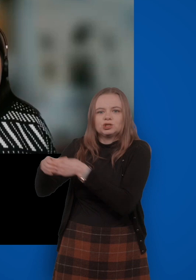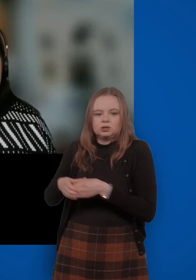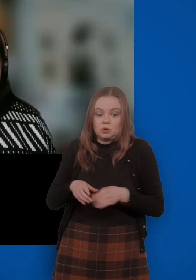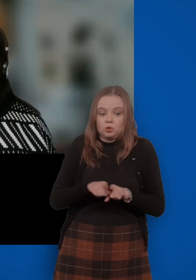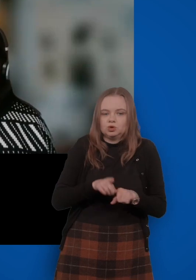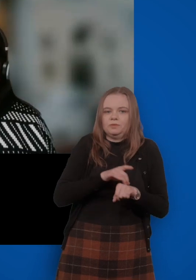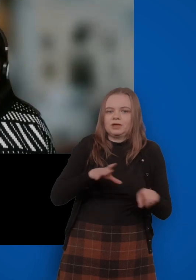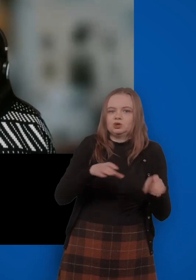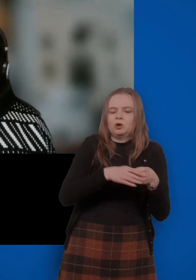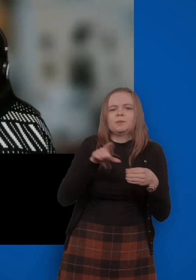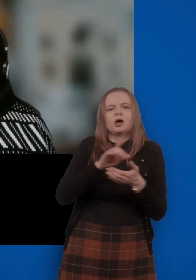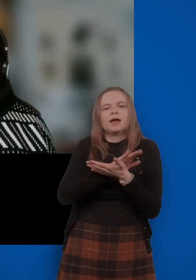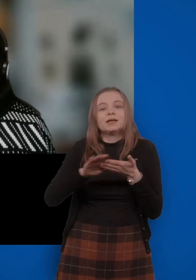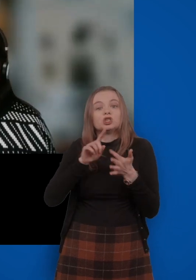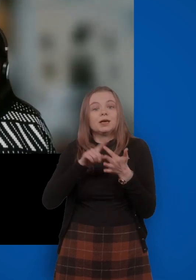say in relation to HEIs,